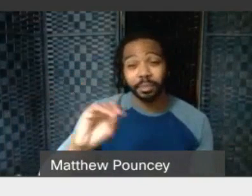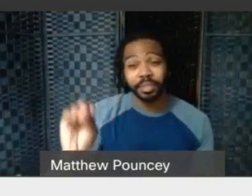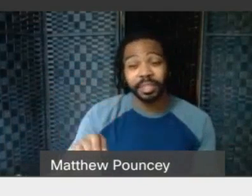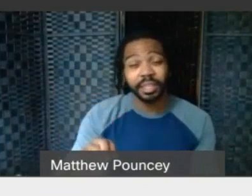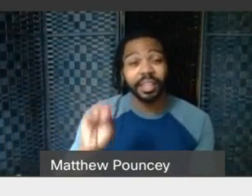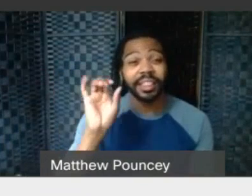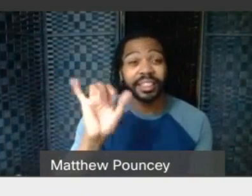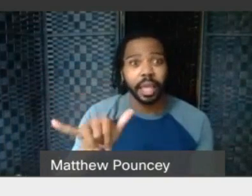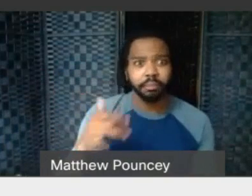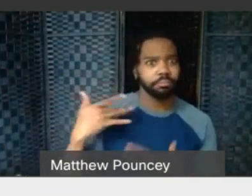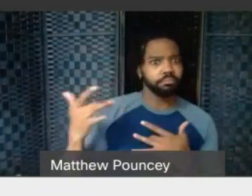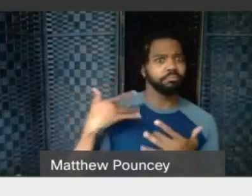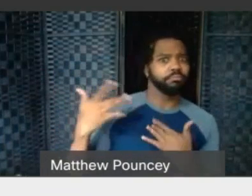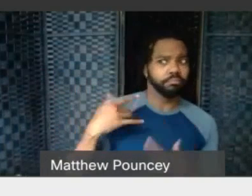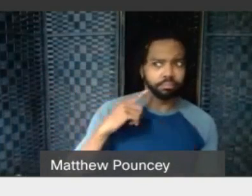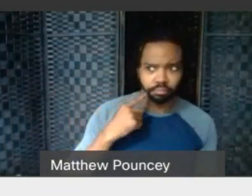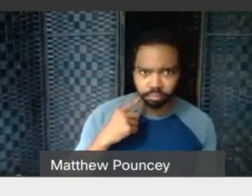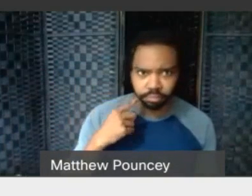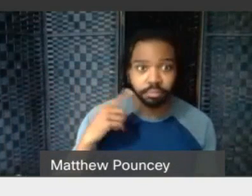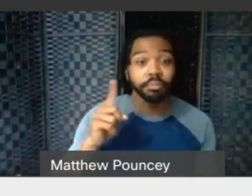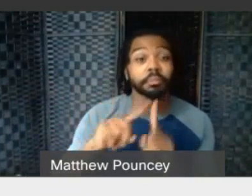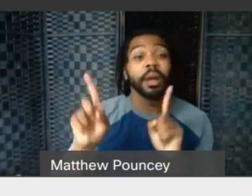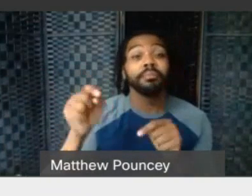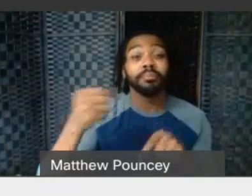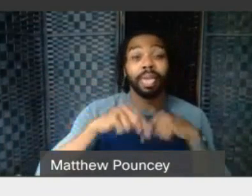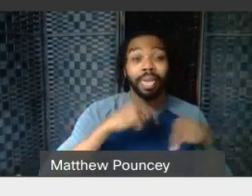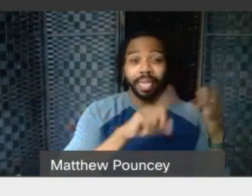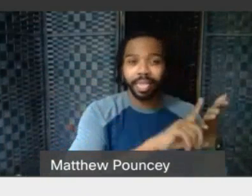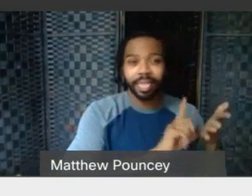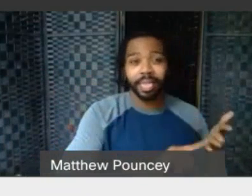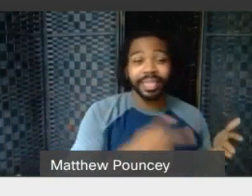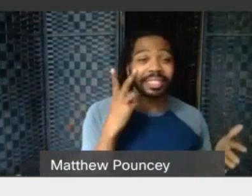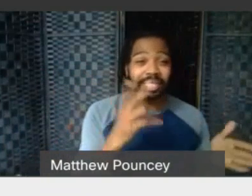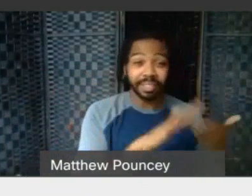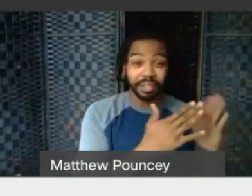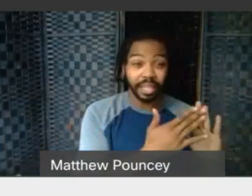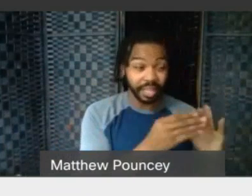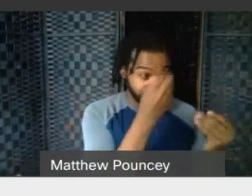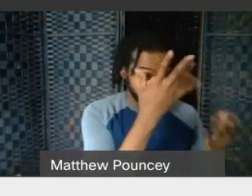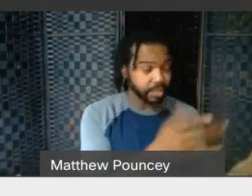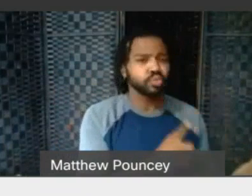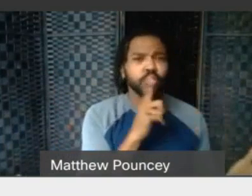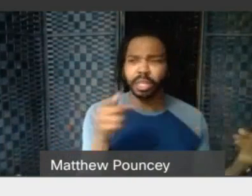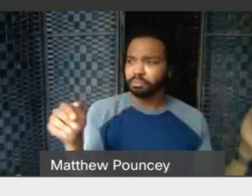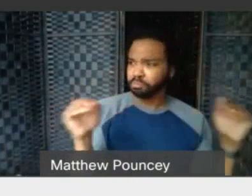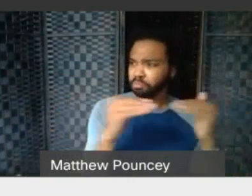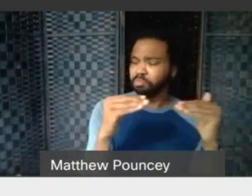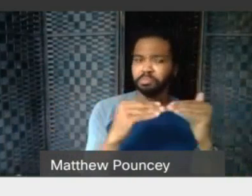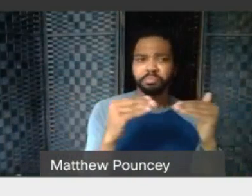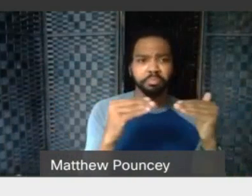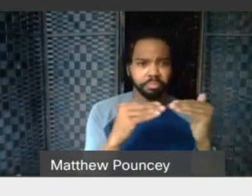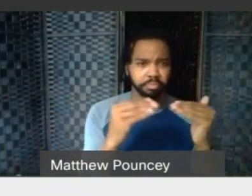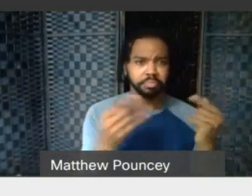had concerned me. However, when I look at the data for the city, it tracks pretty closely to what the city is looking like.